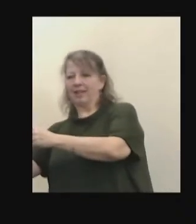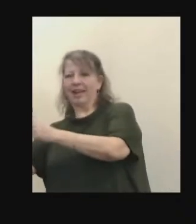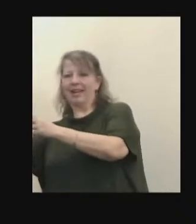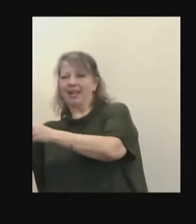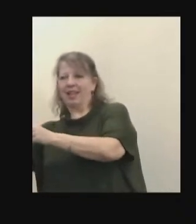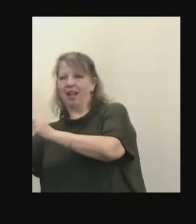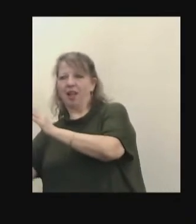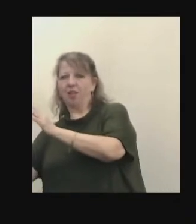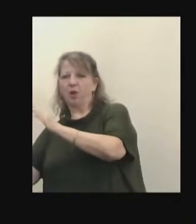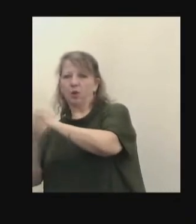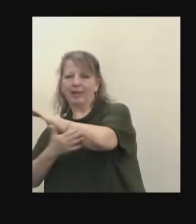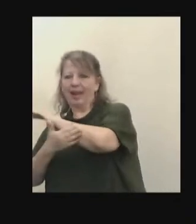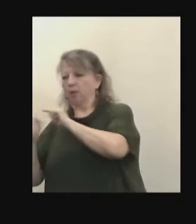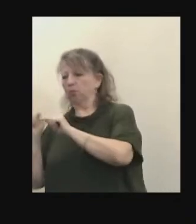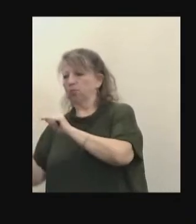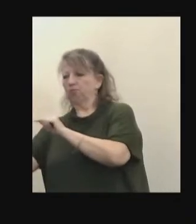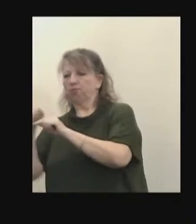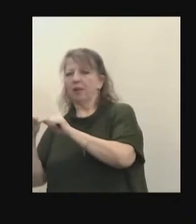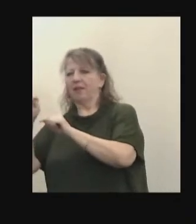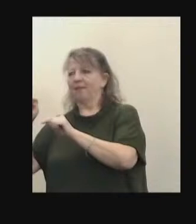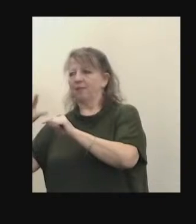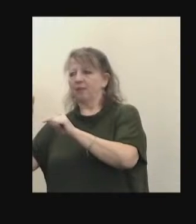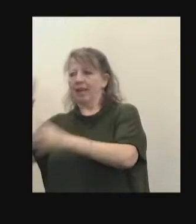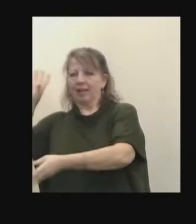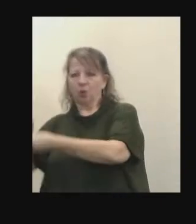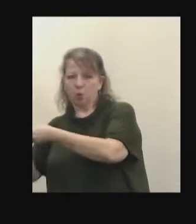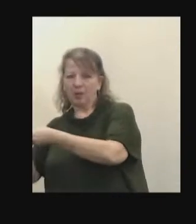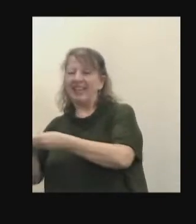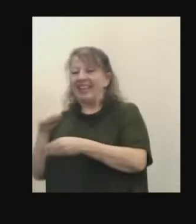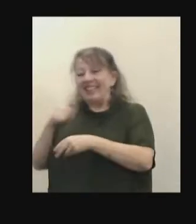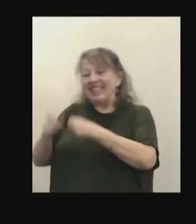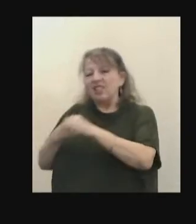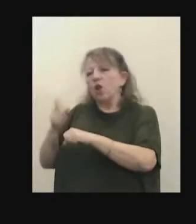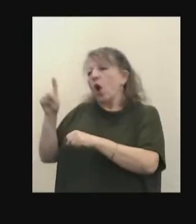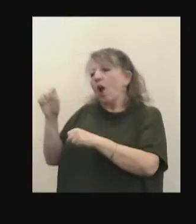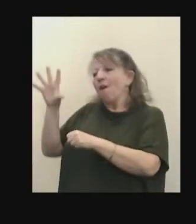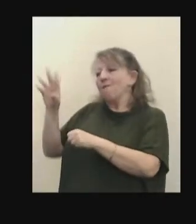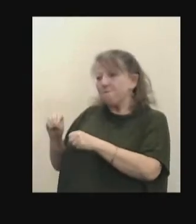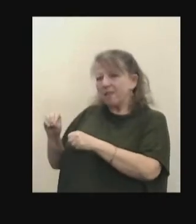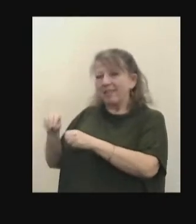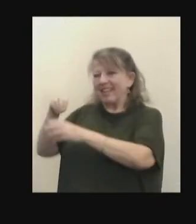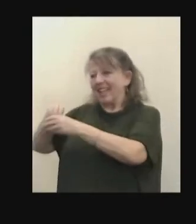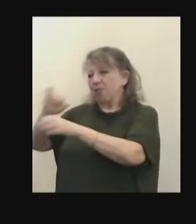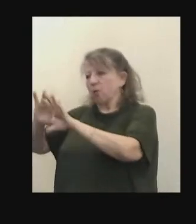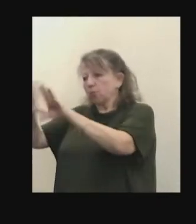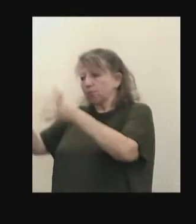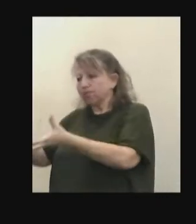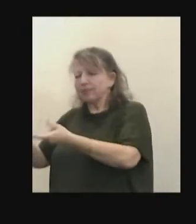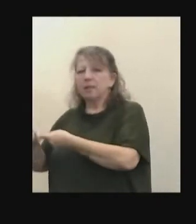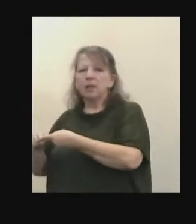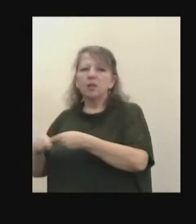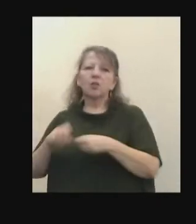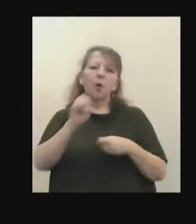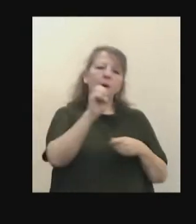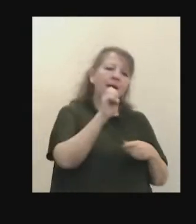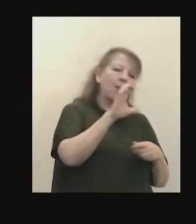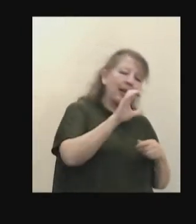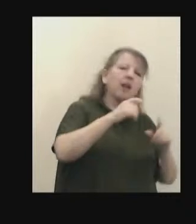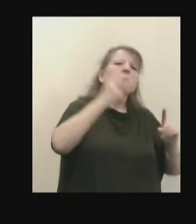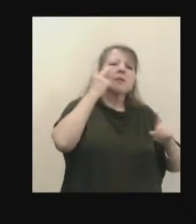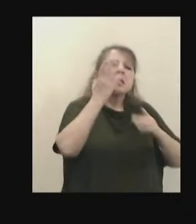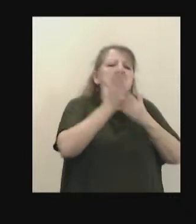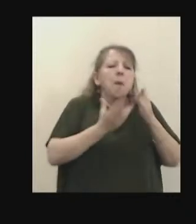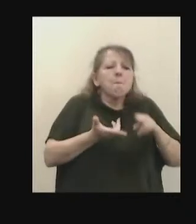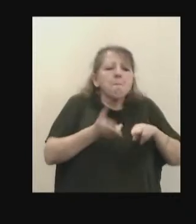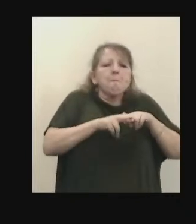county hospitals. This year, there were 150. We've seen a slight increase in Erie County hospitalizations. Not a huge